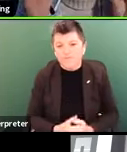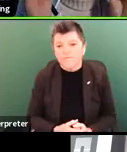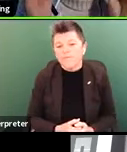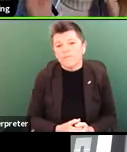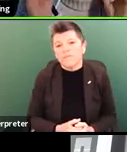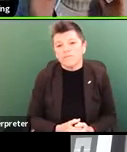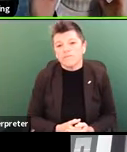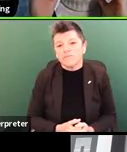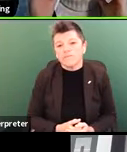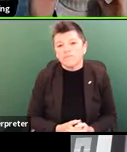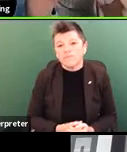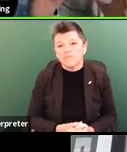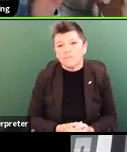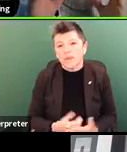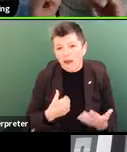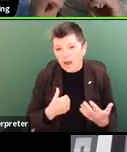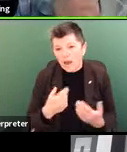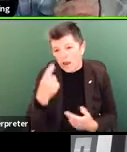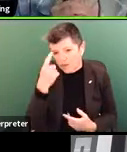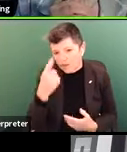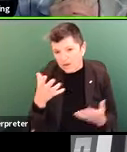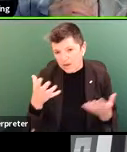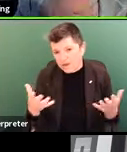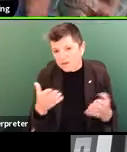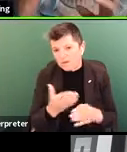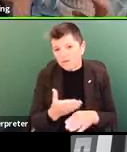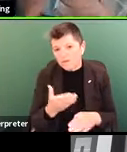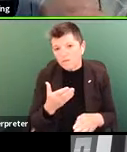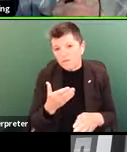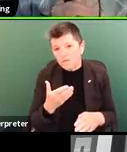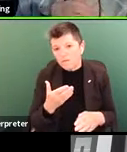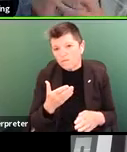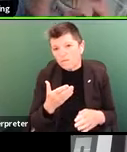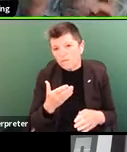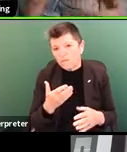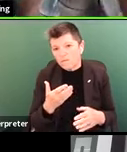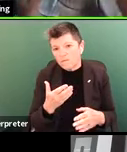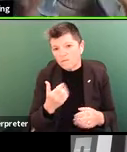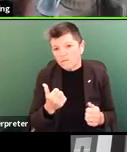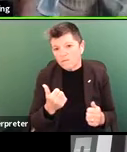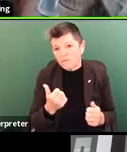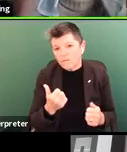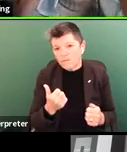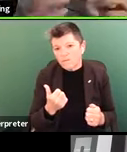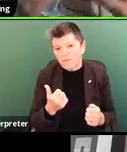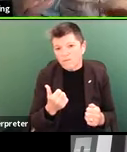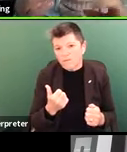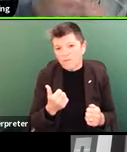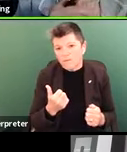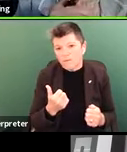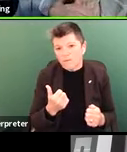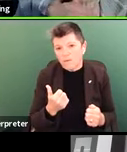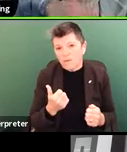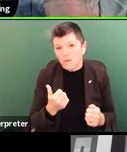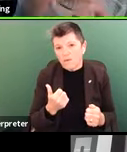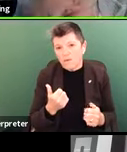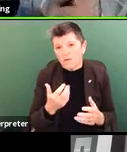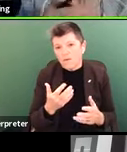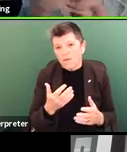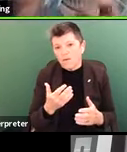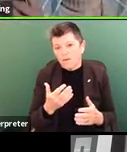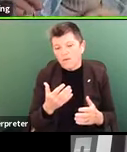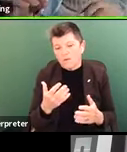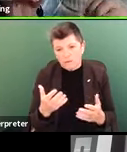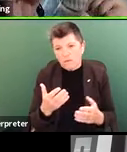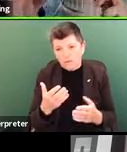it's work to the government doing good